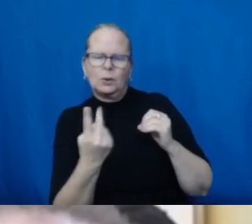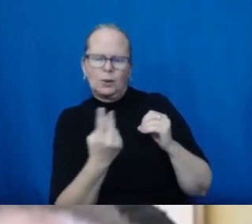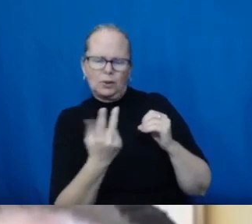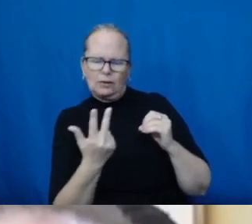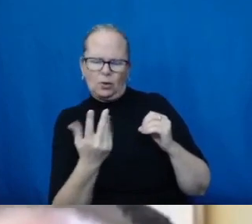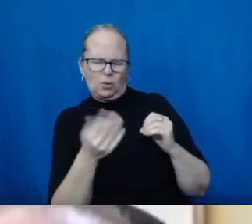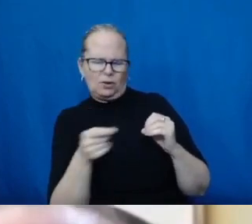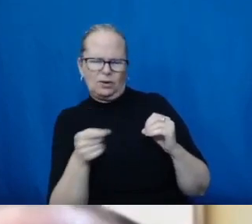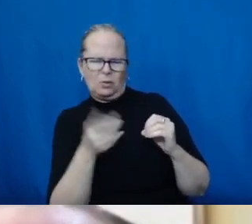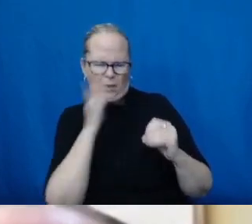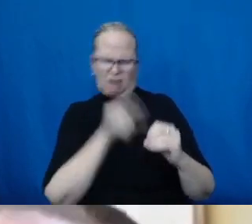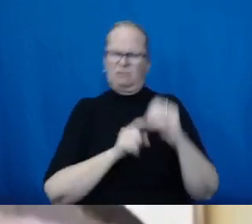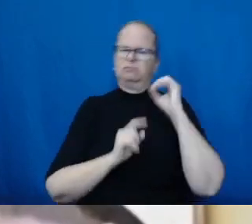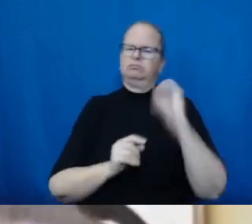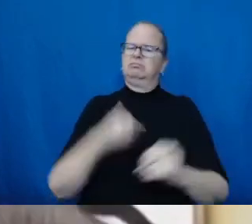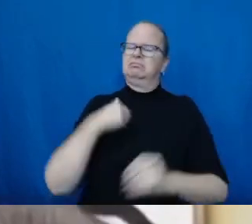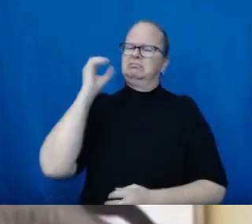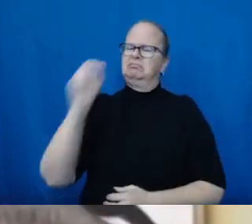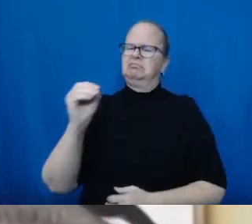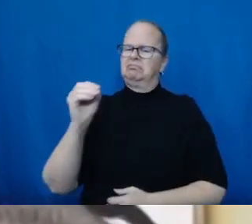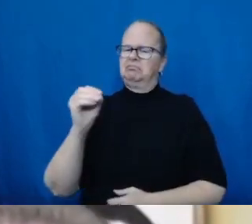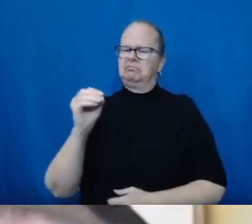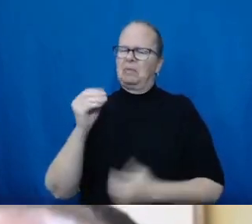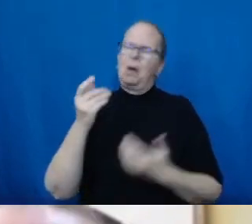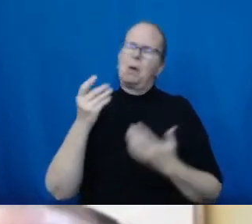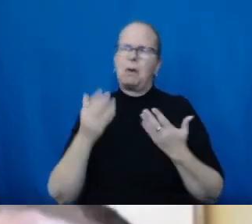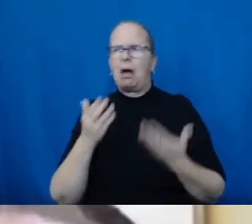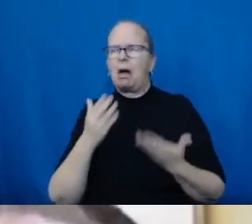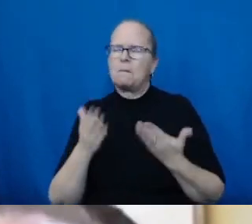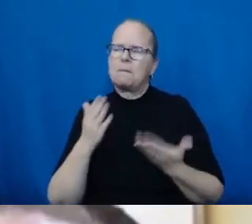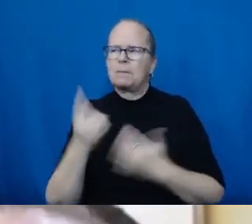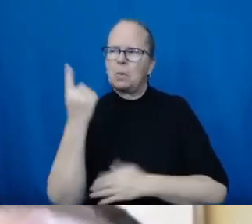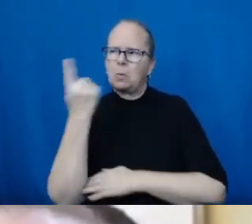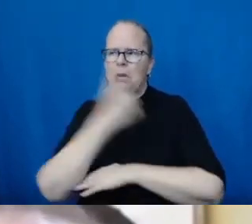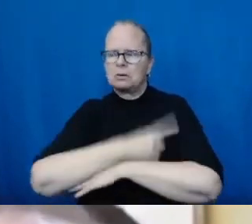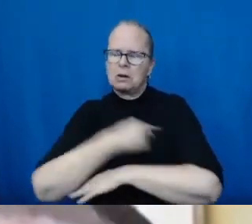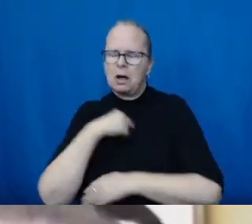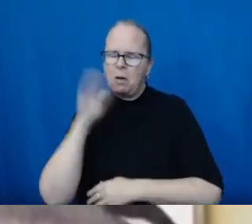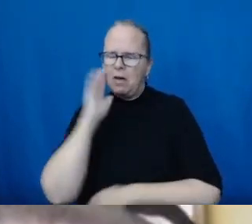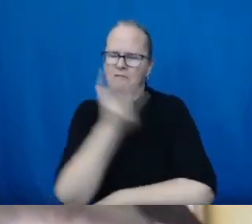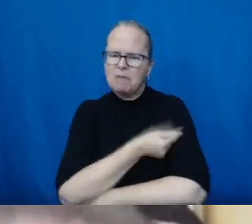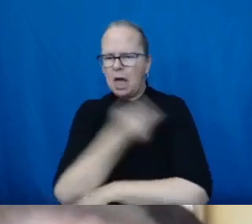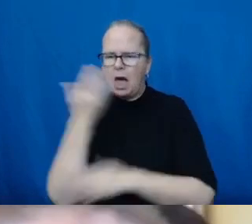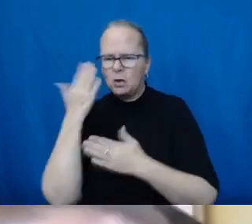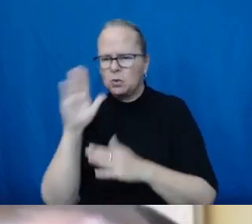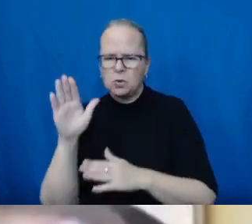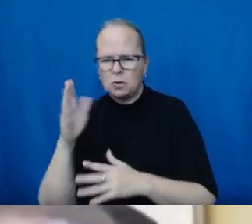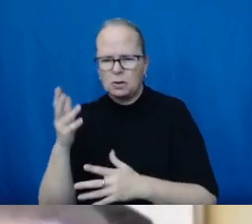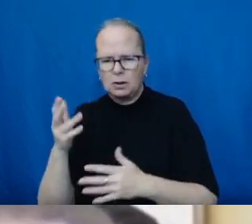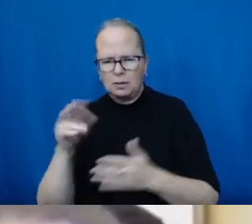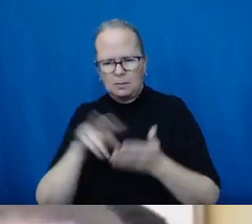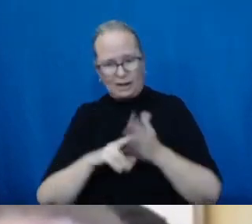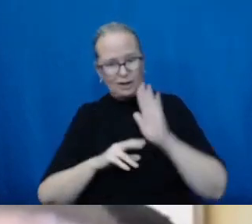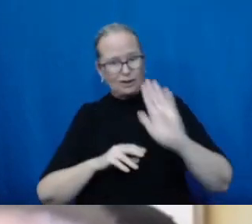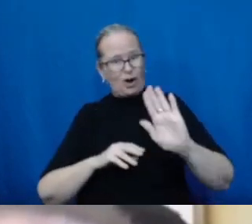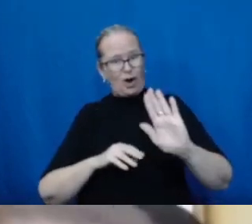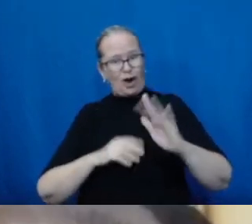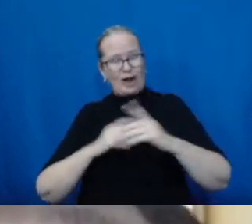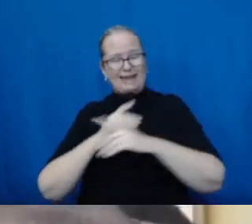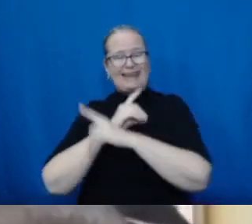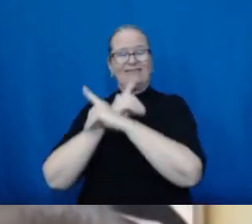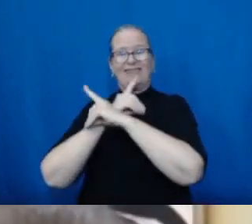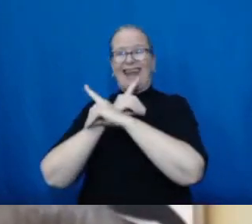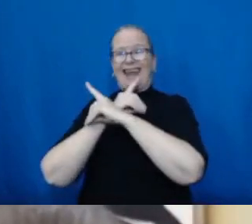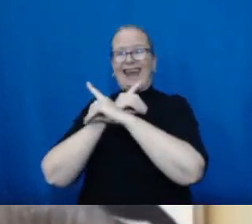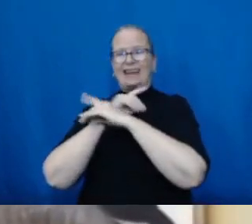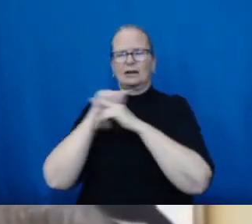that it puts them not on the defensive. You're not accusing them of anything. You're merely trying to understand where they're falling on that spectrum. Part of that